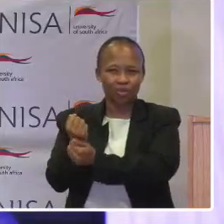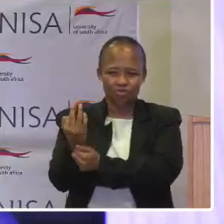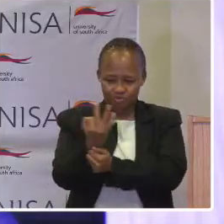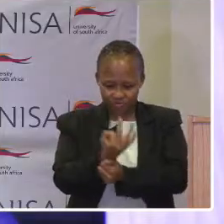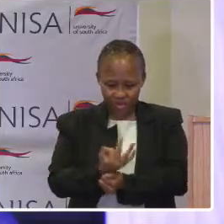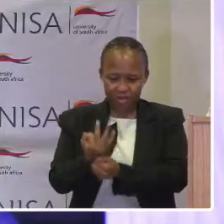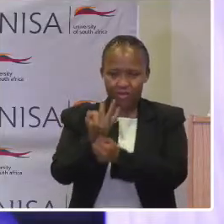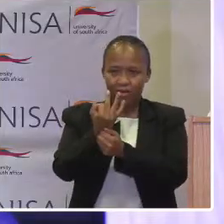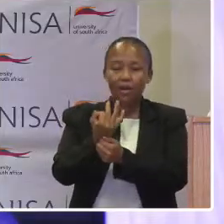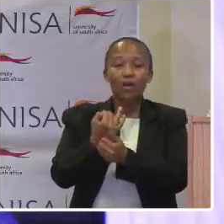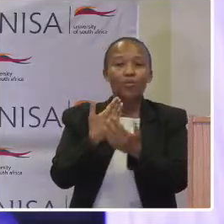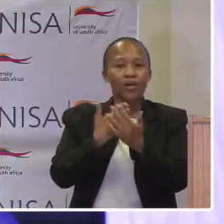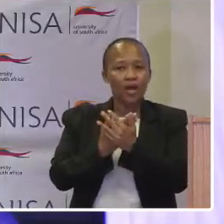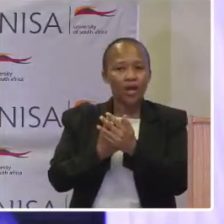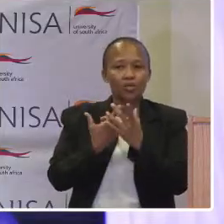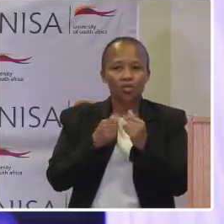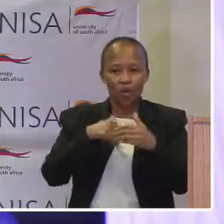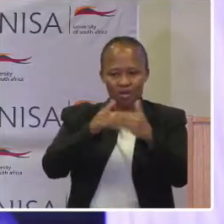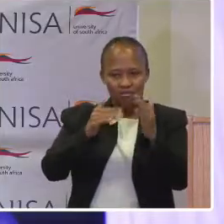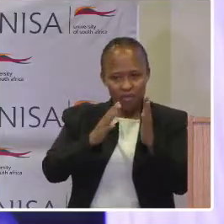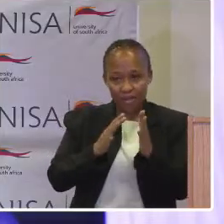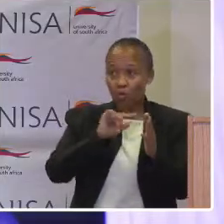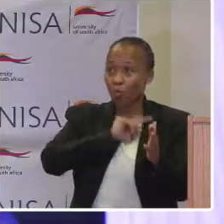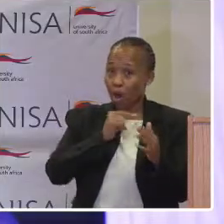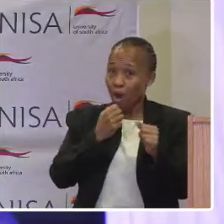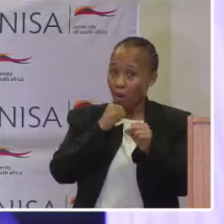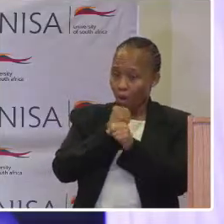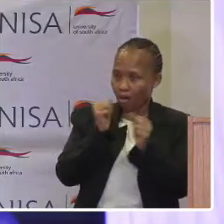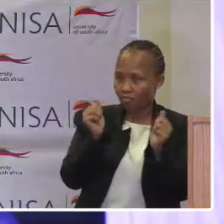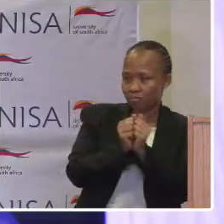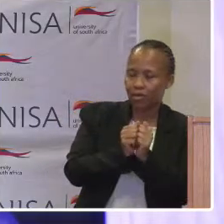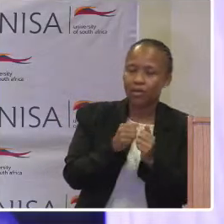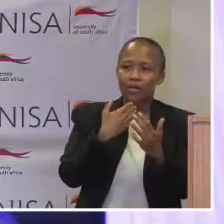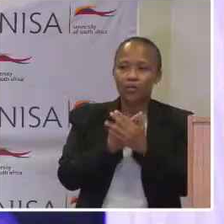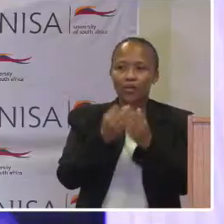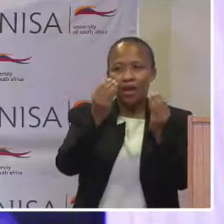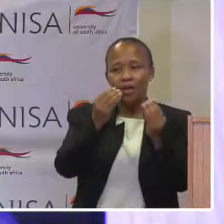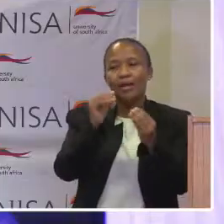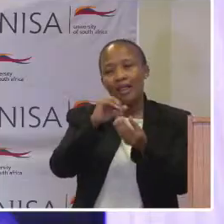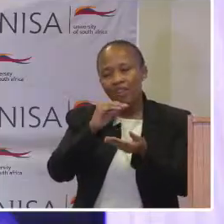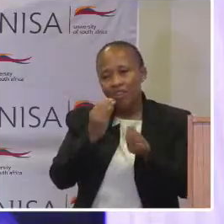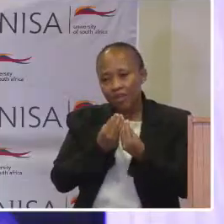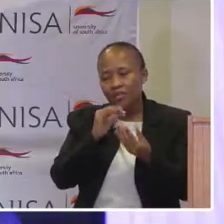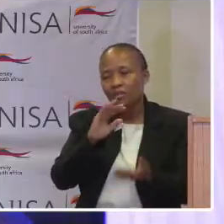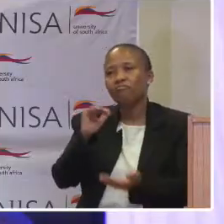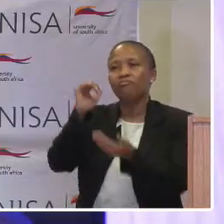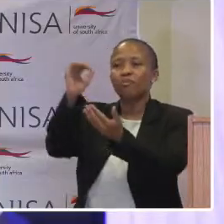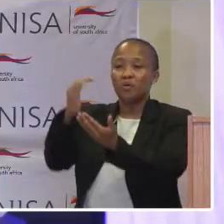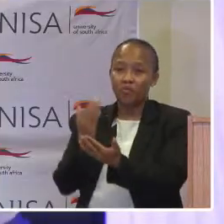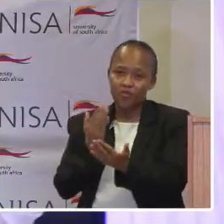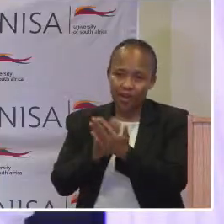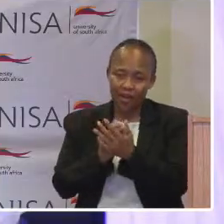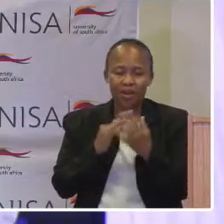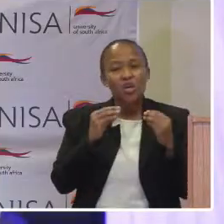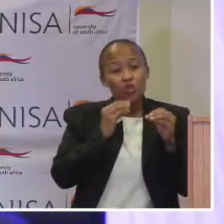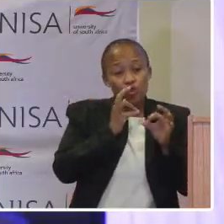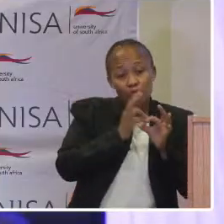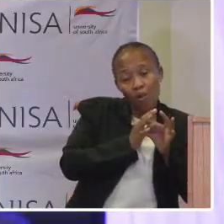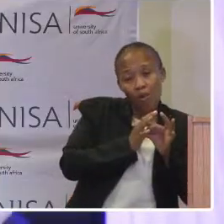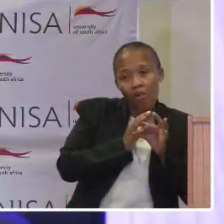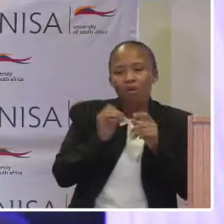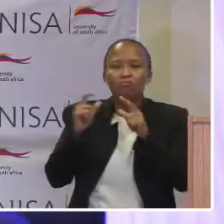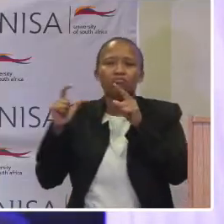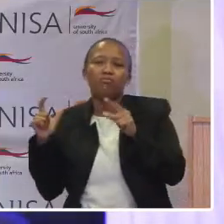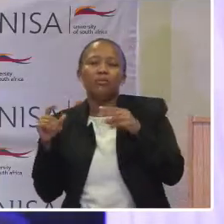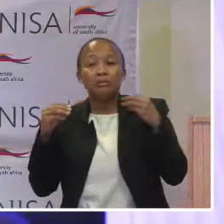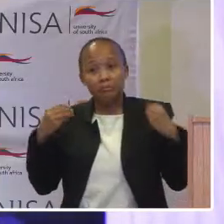in order to get things across. So if we can get more skills around that, we can build small and large businesses that can